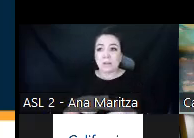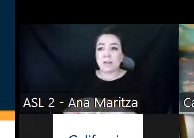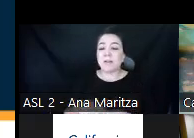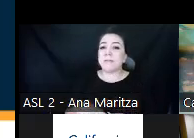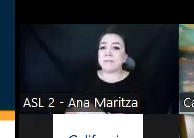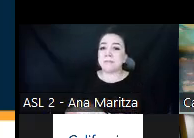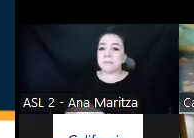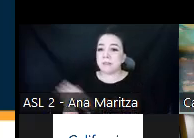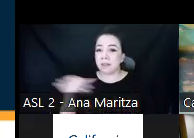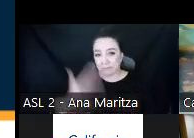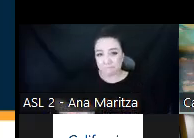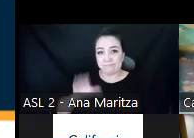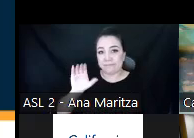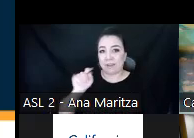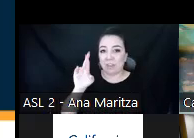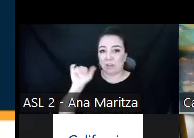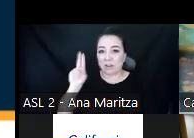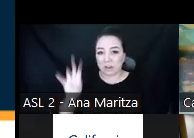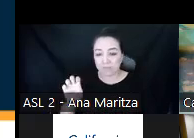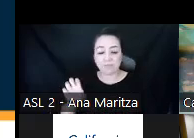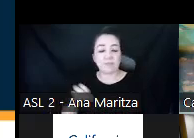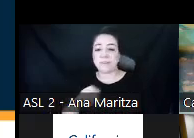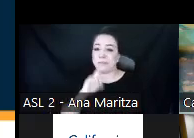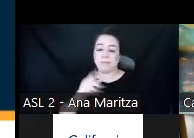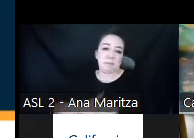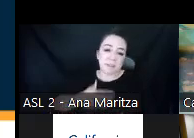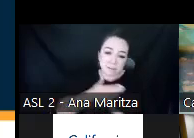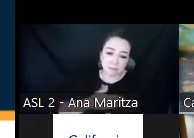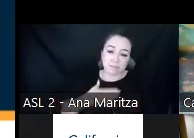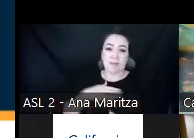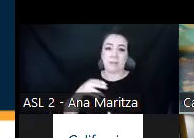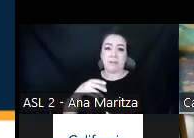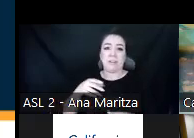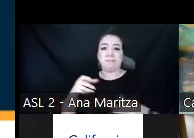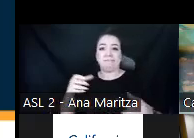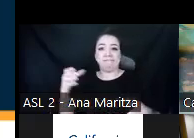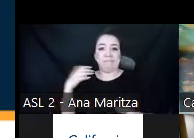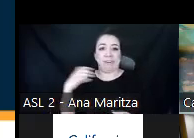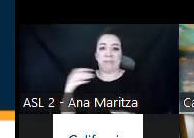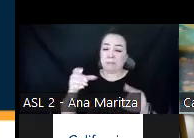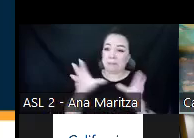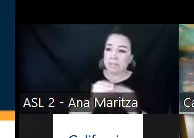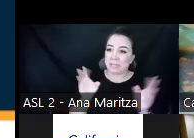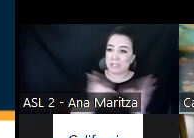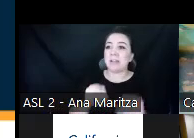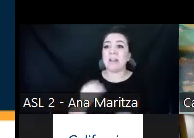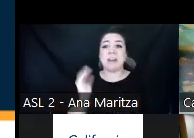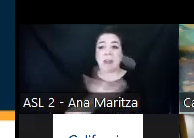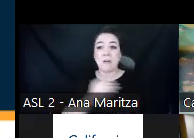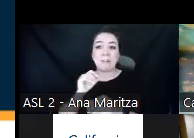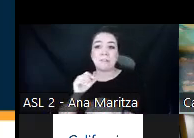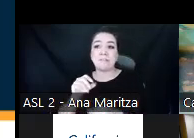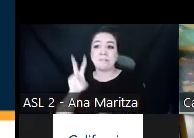said, I'm Catherine Blakemore. It's my distinct pleasure to be the chair of the meeting and to do this work with all of you. And our vice chair